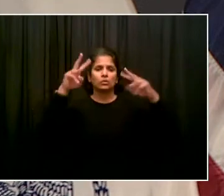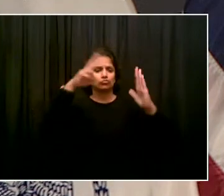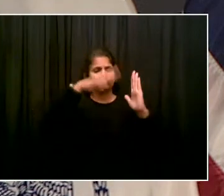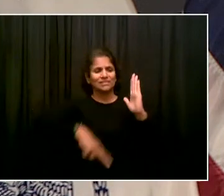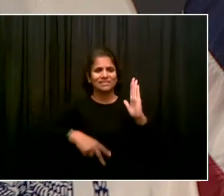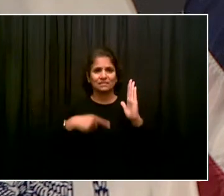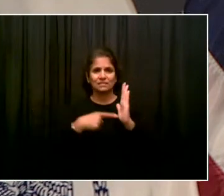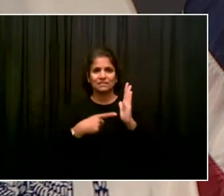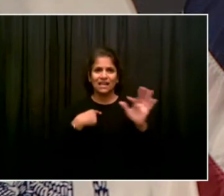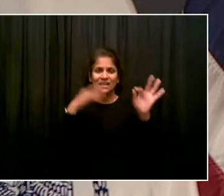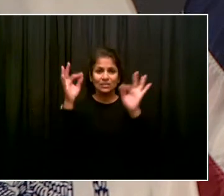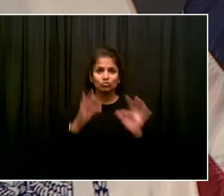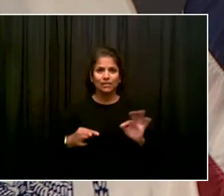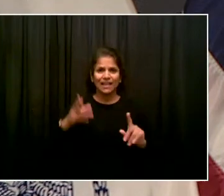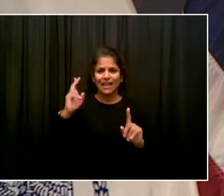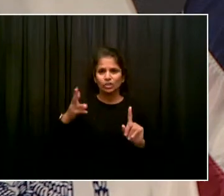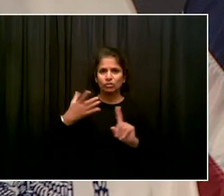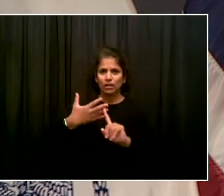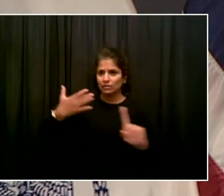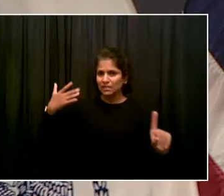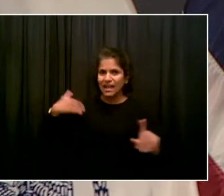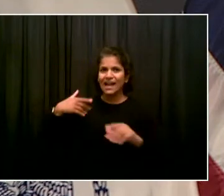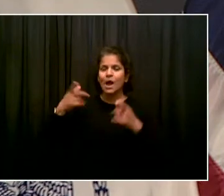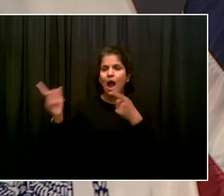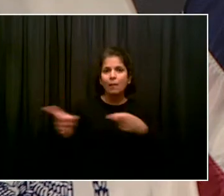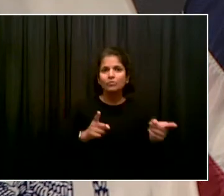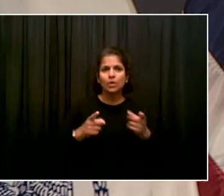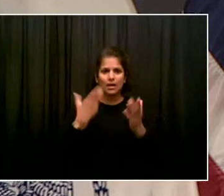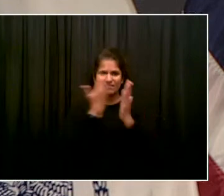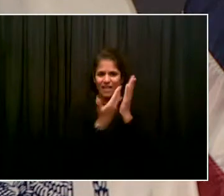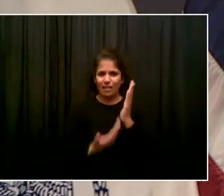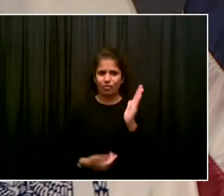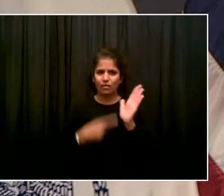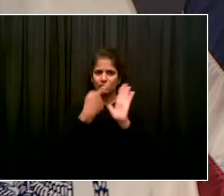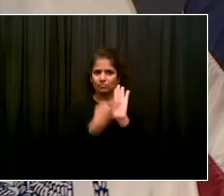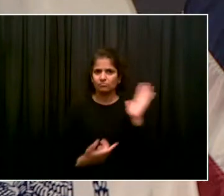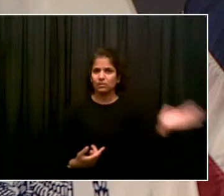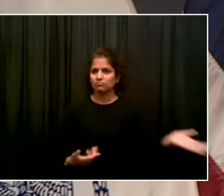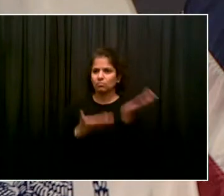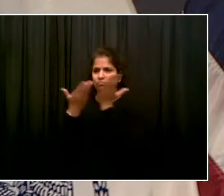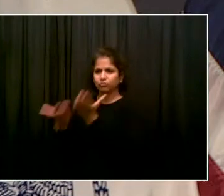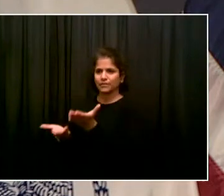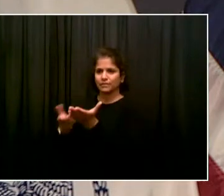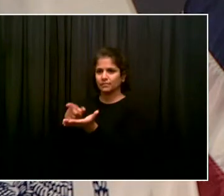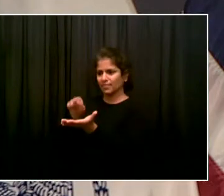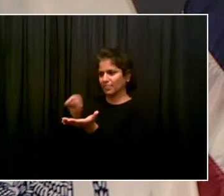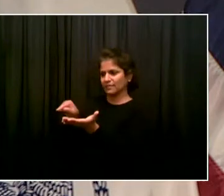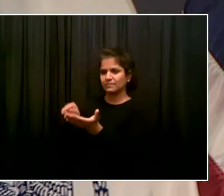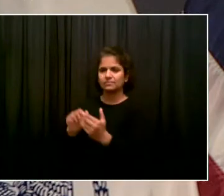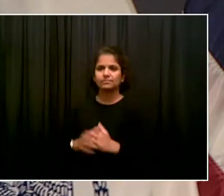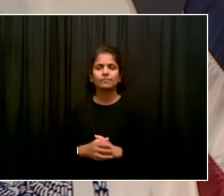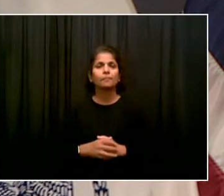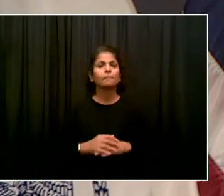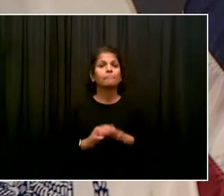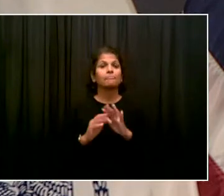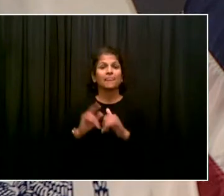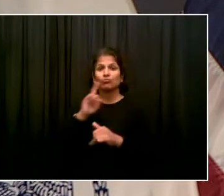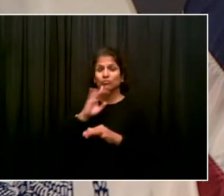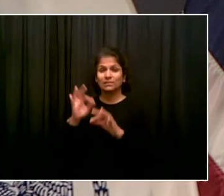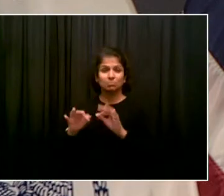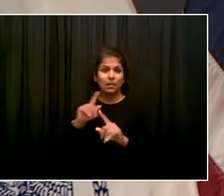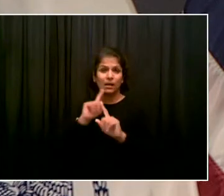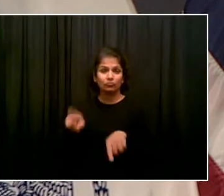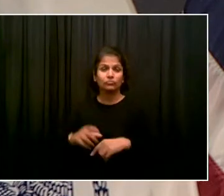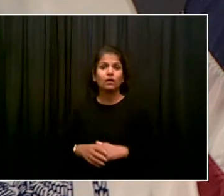and to put that information before the COIB. So that's the simple answer. Go ahead, Yoav. Okay, that you're still